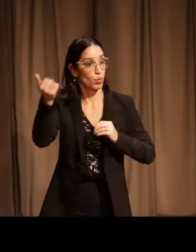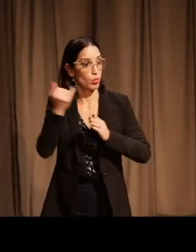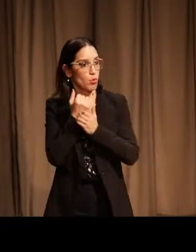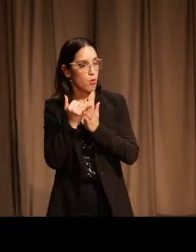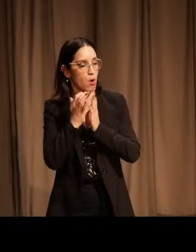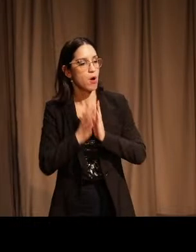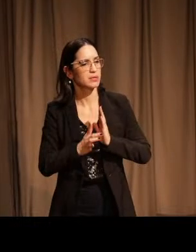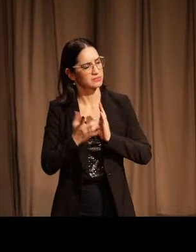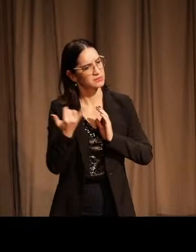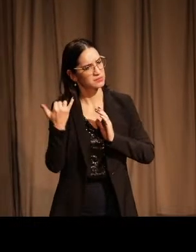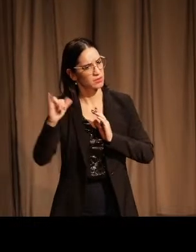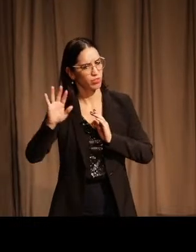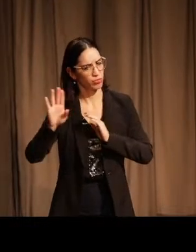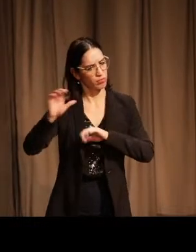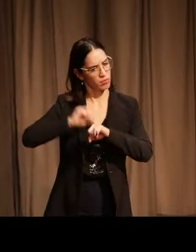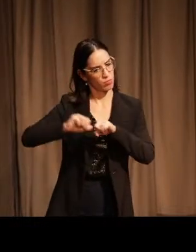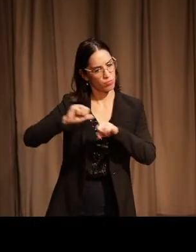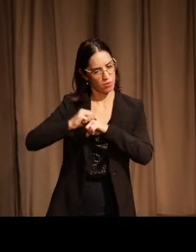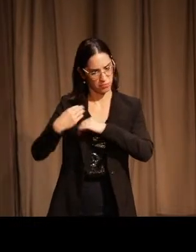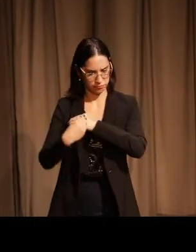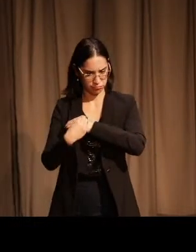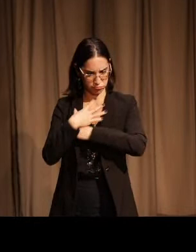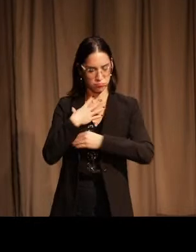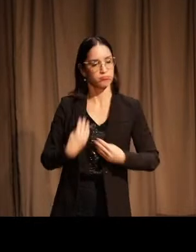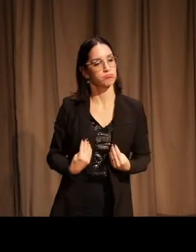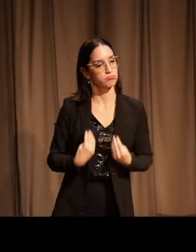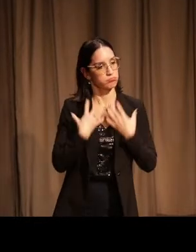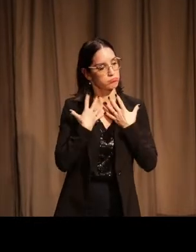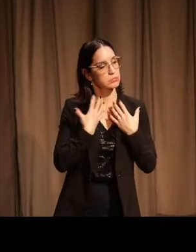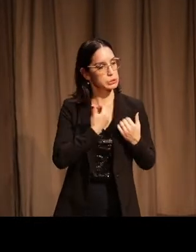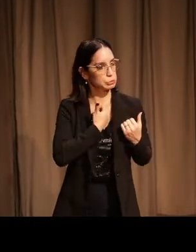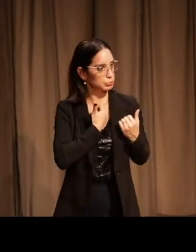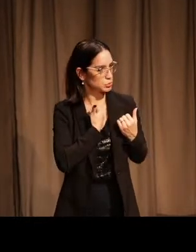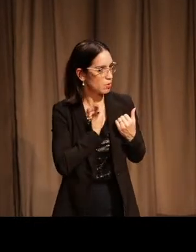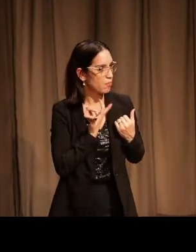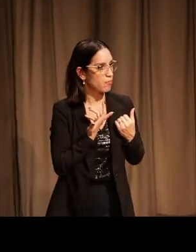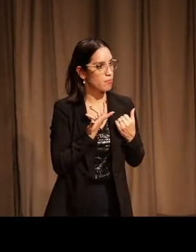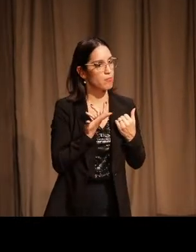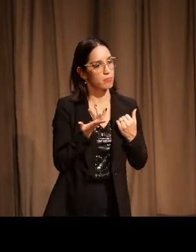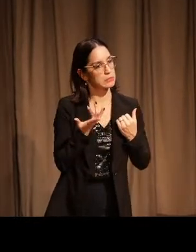right? That picture themselves or have.